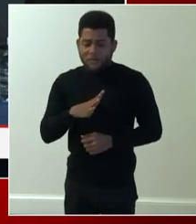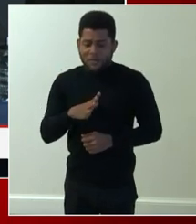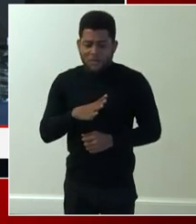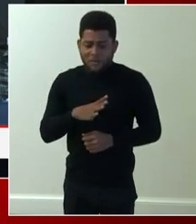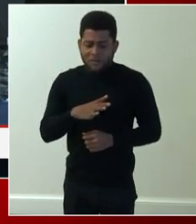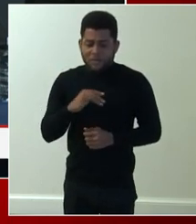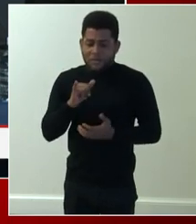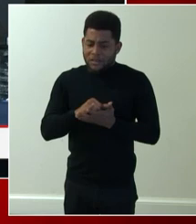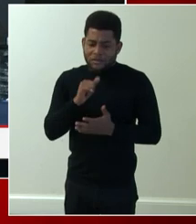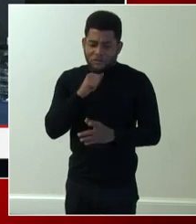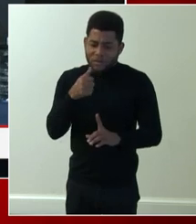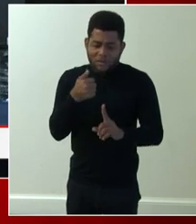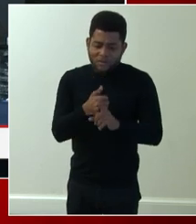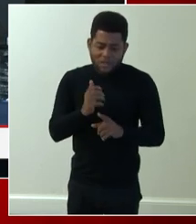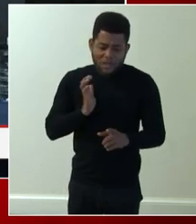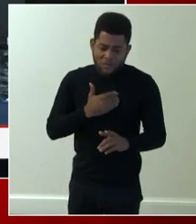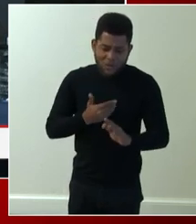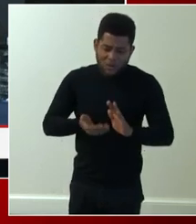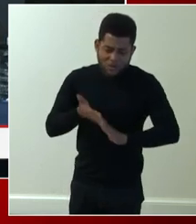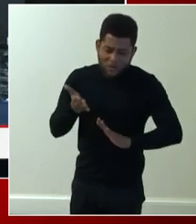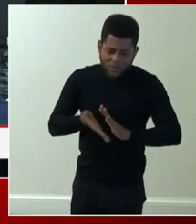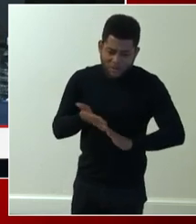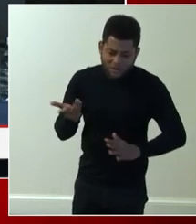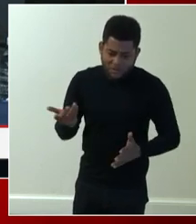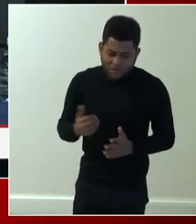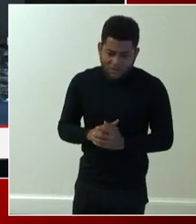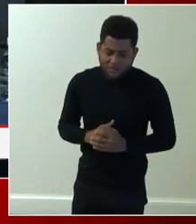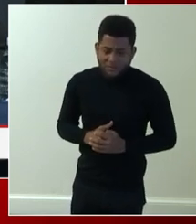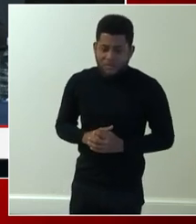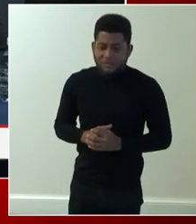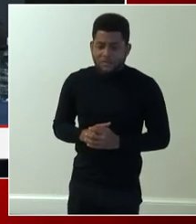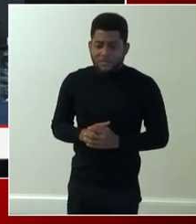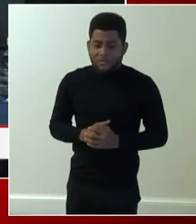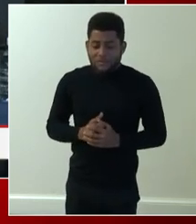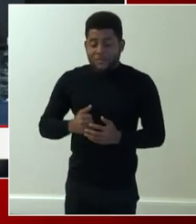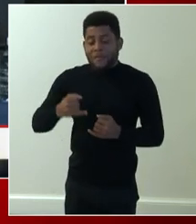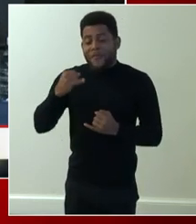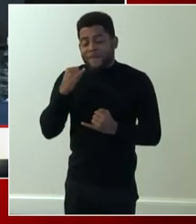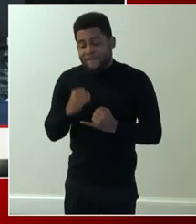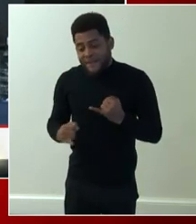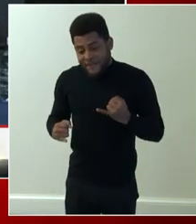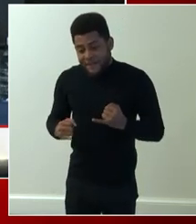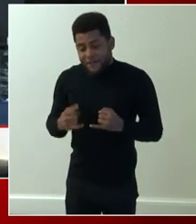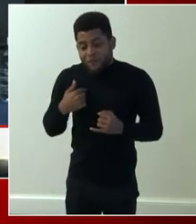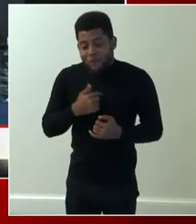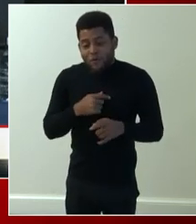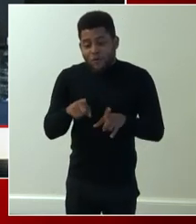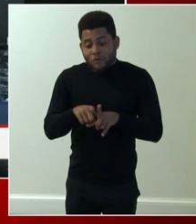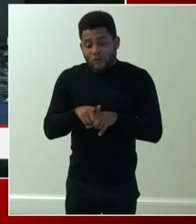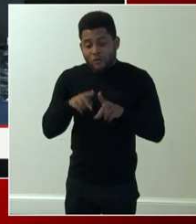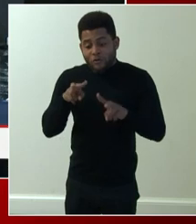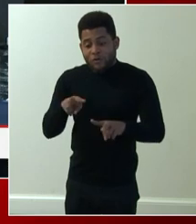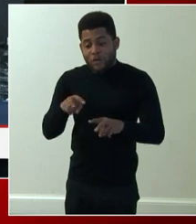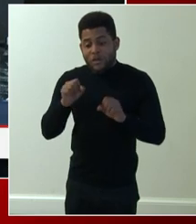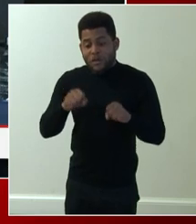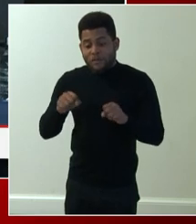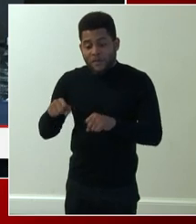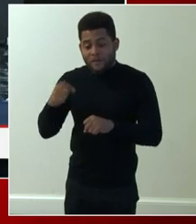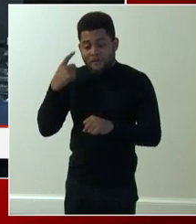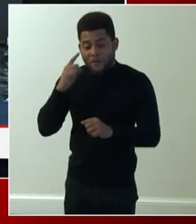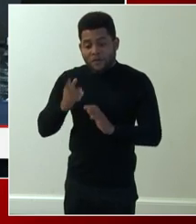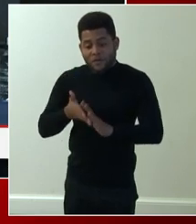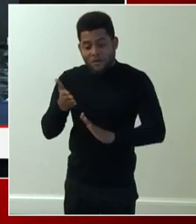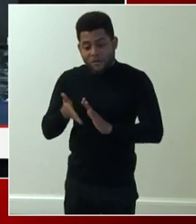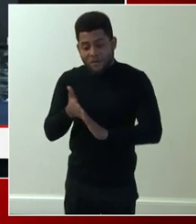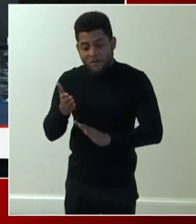impact our operations, and we evaluate that daily. And then finally, we also look at capacity for operations, primarily